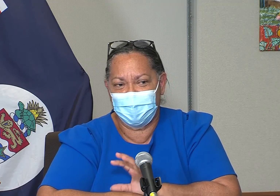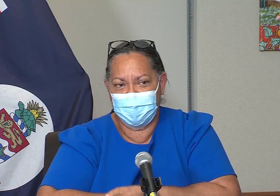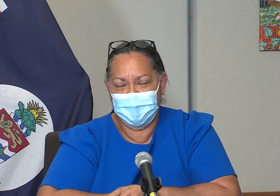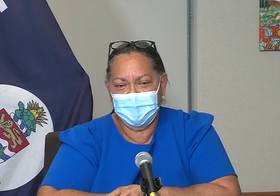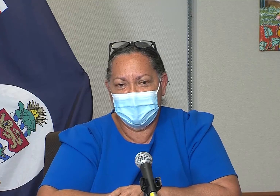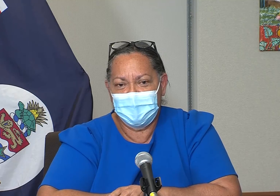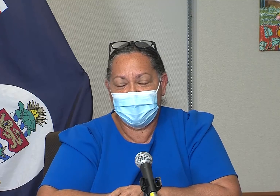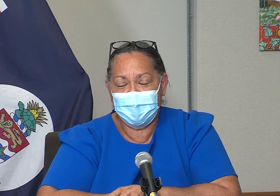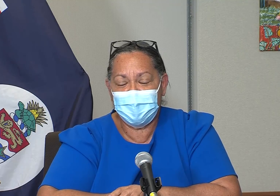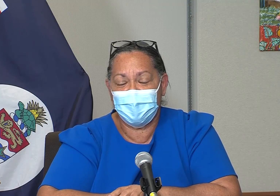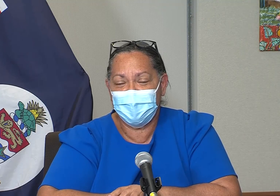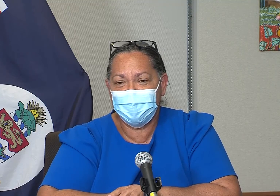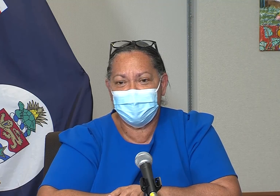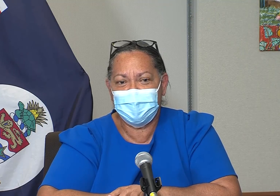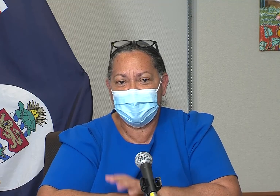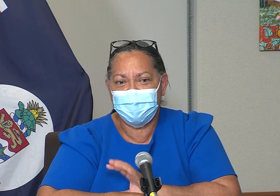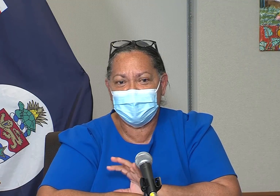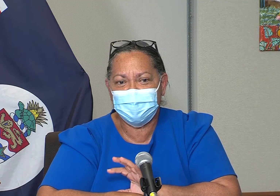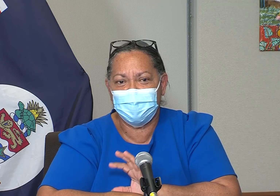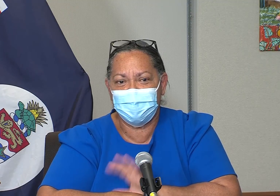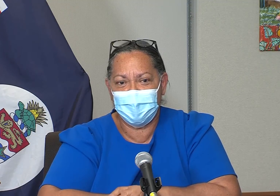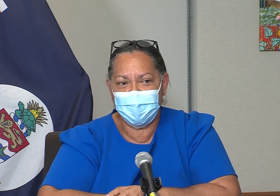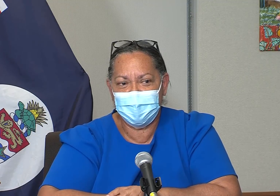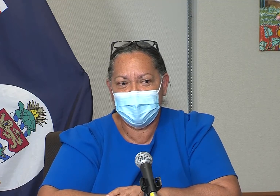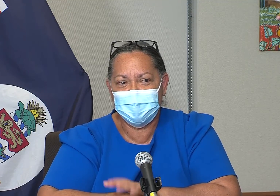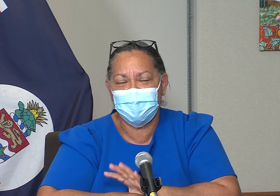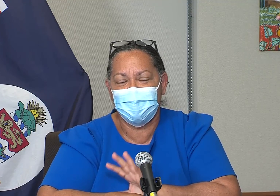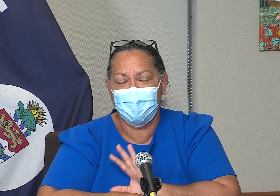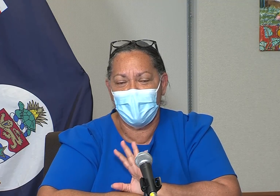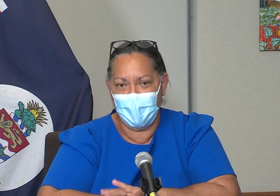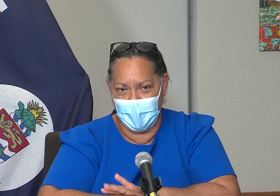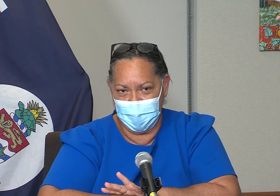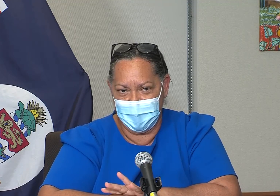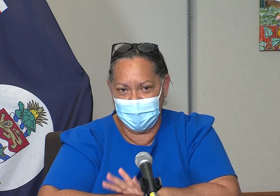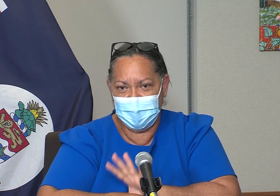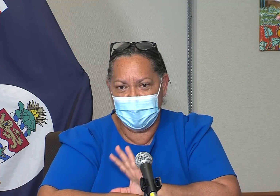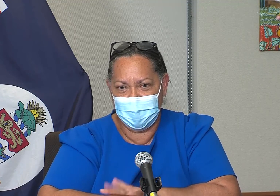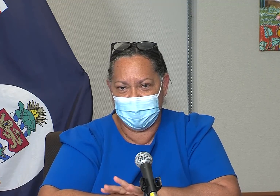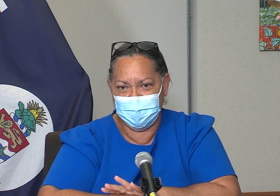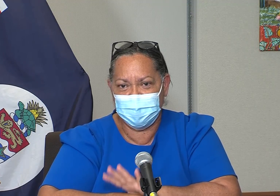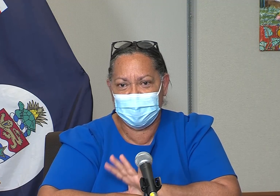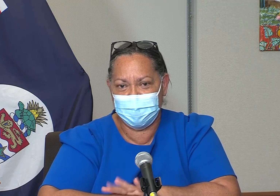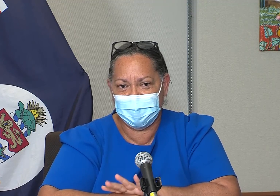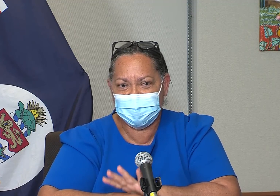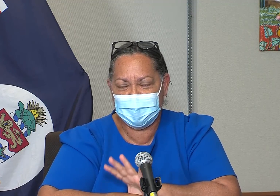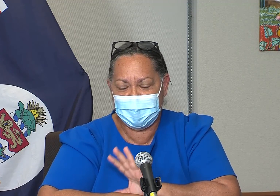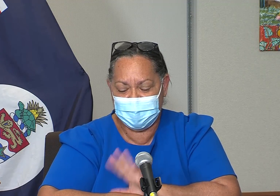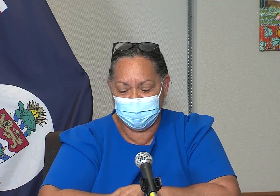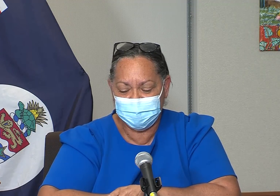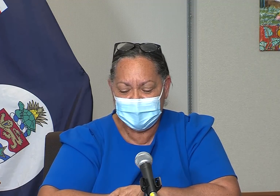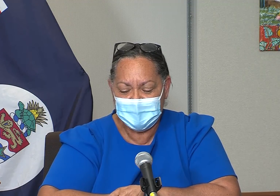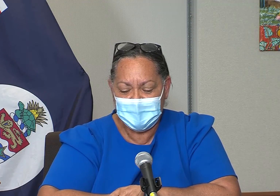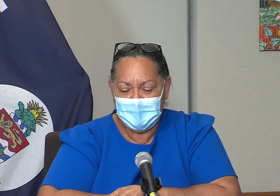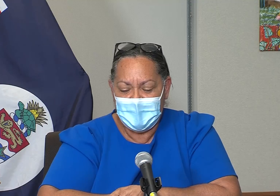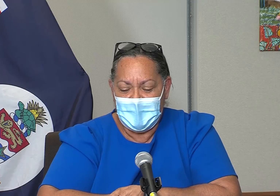I know, that the God who have delivered us before is more than able to deliver us